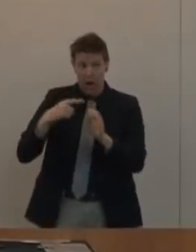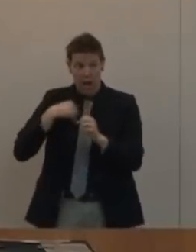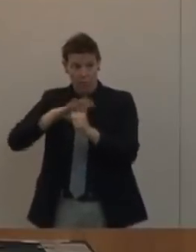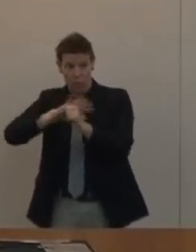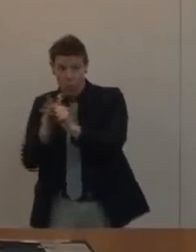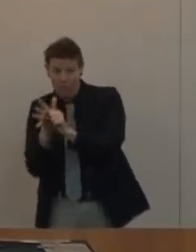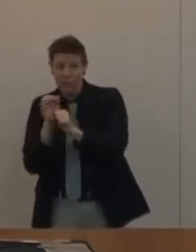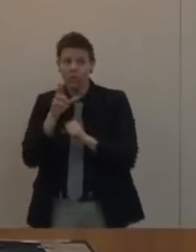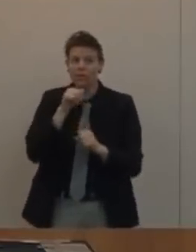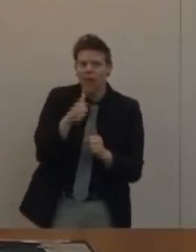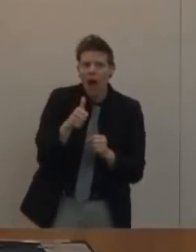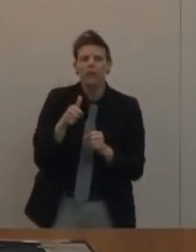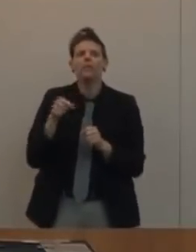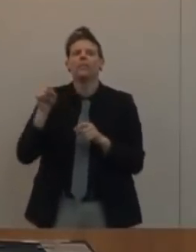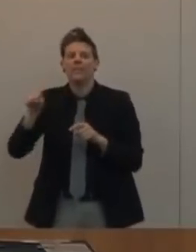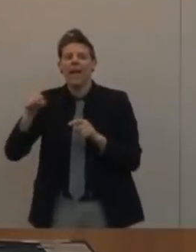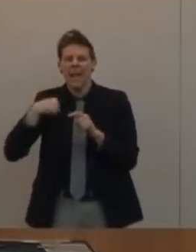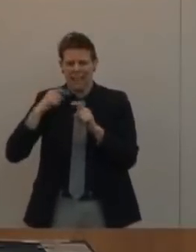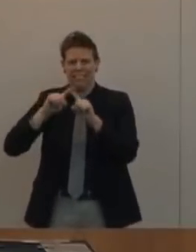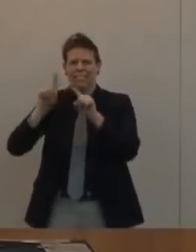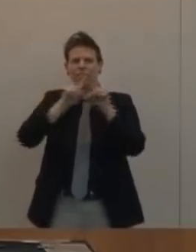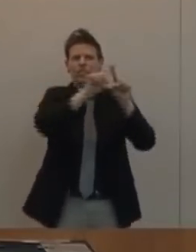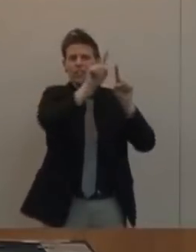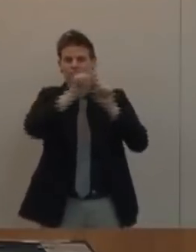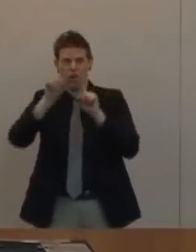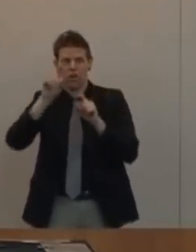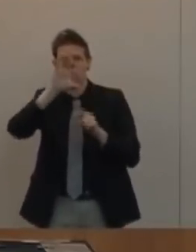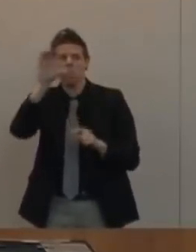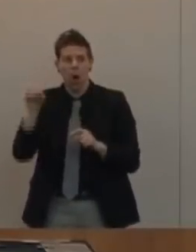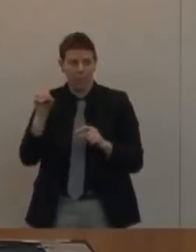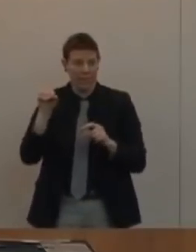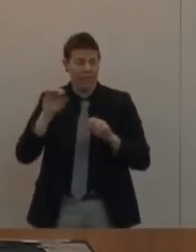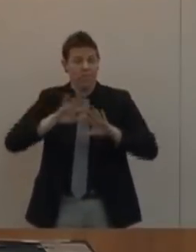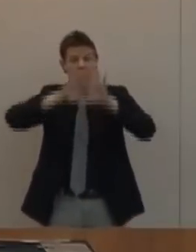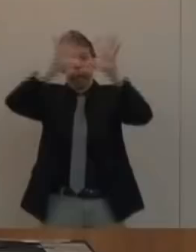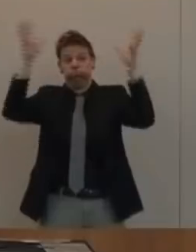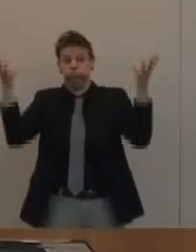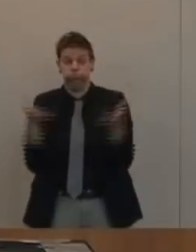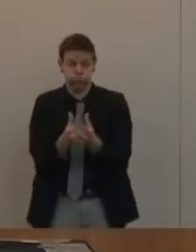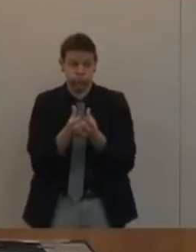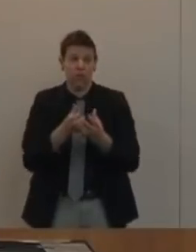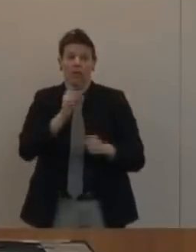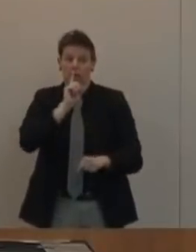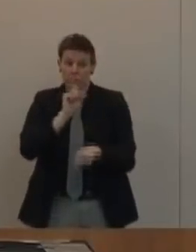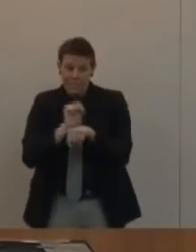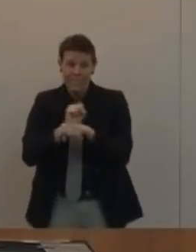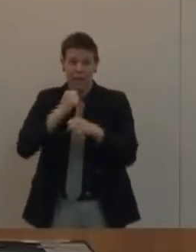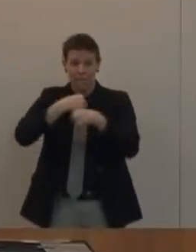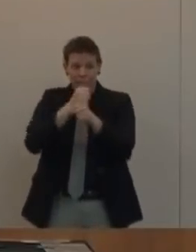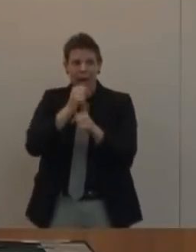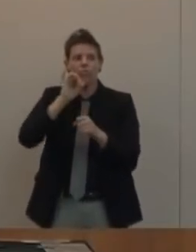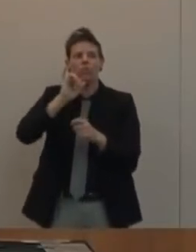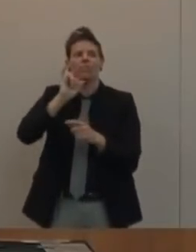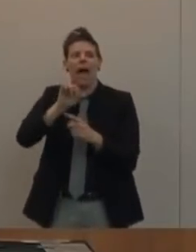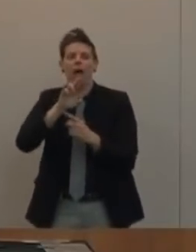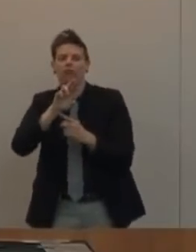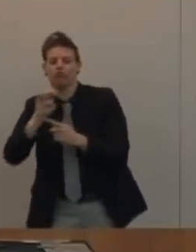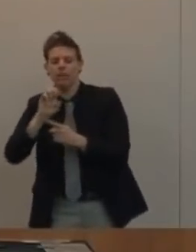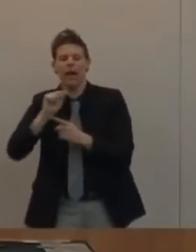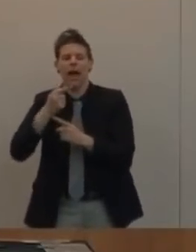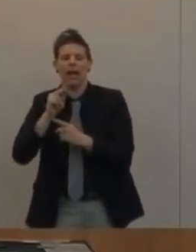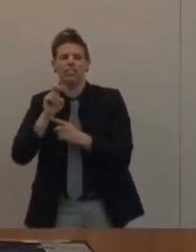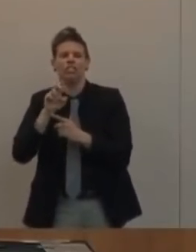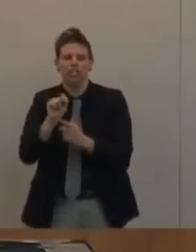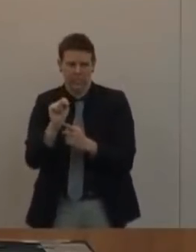of companies in the United States, quite frankly, around the world, who actually produce these reagents and